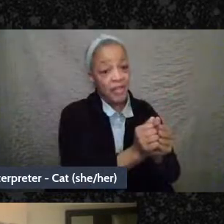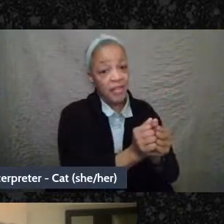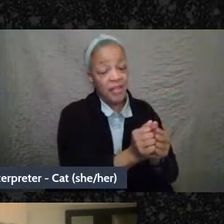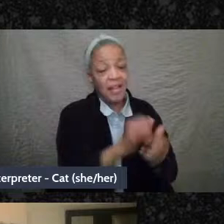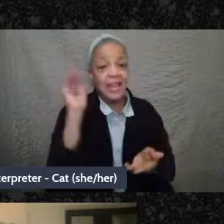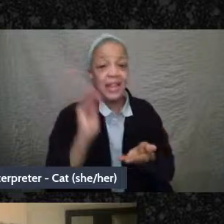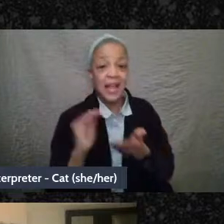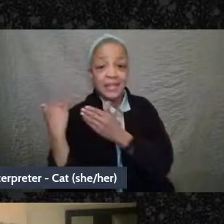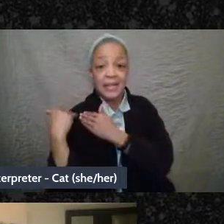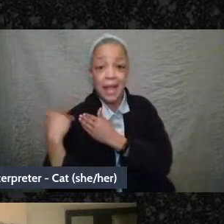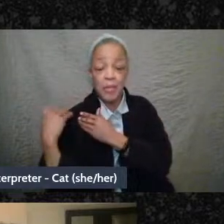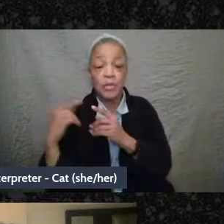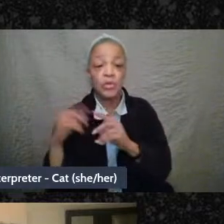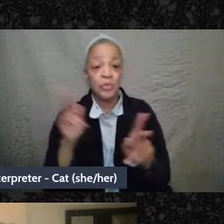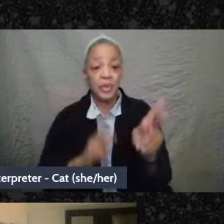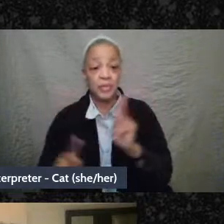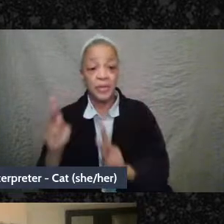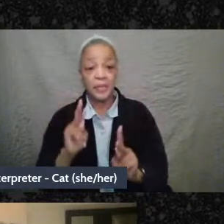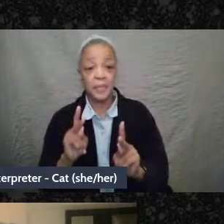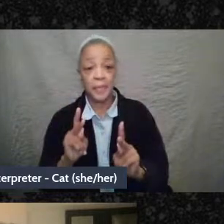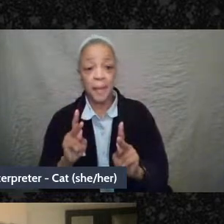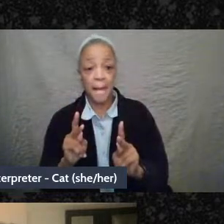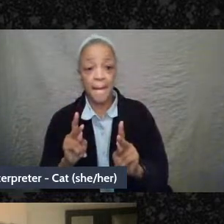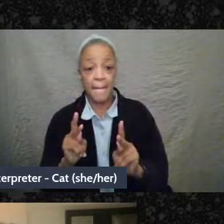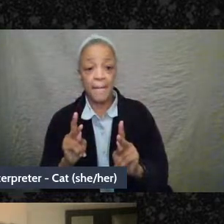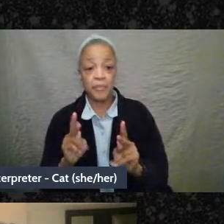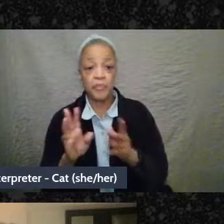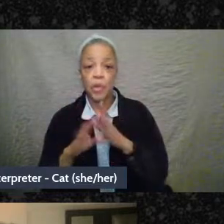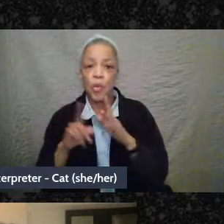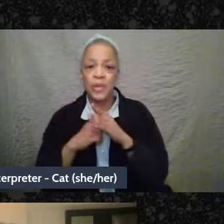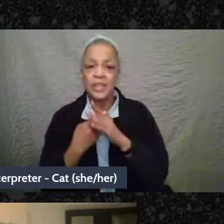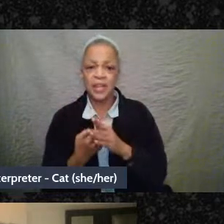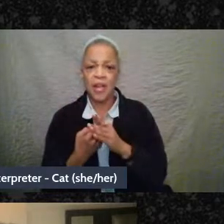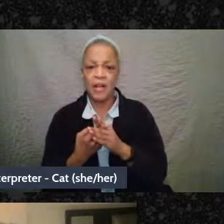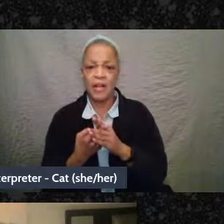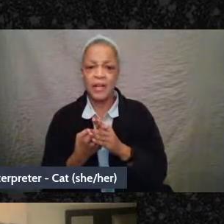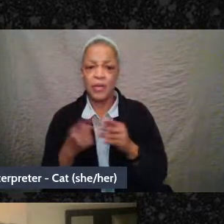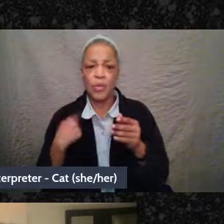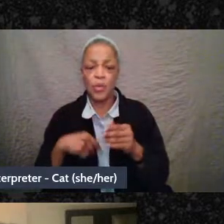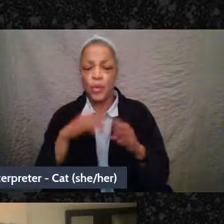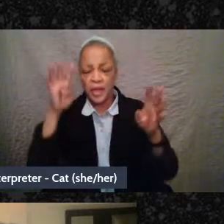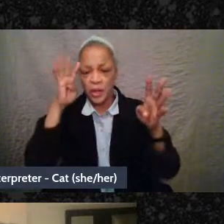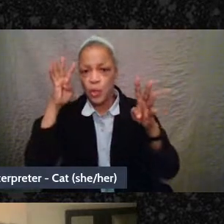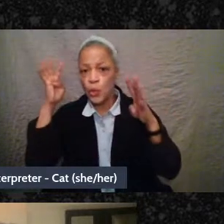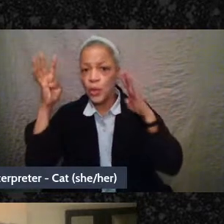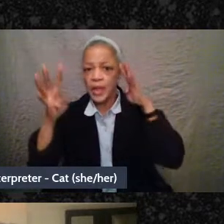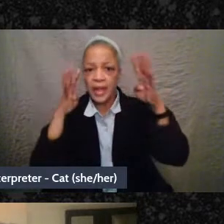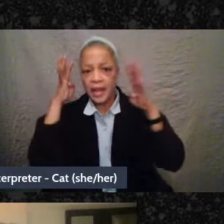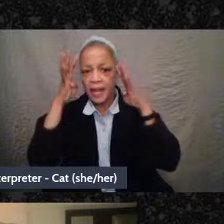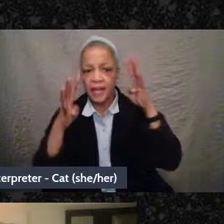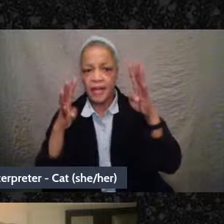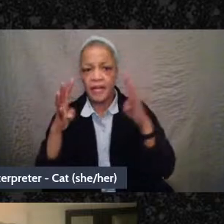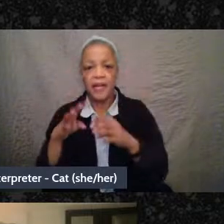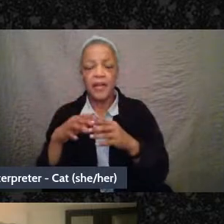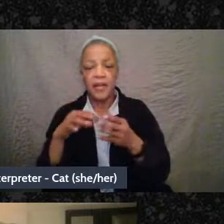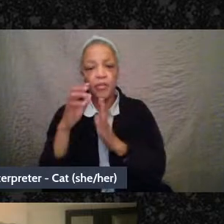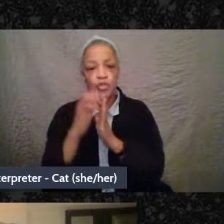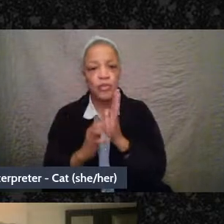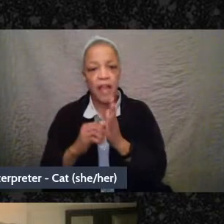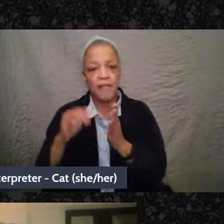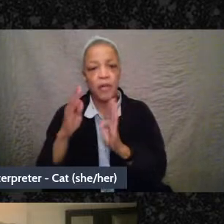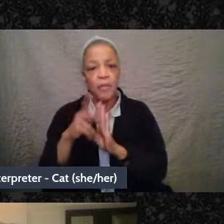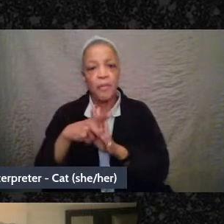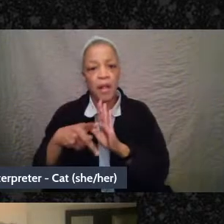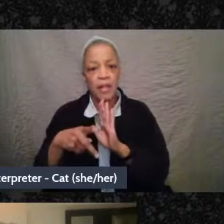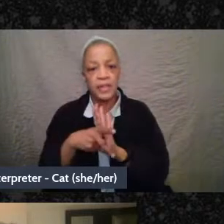people. And so we started that. We created draft policies via our